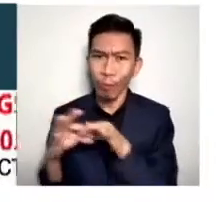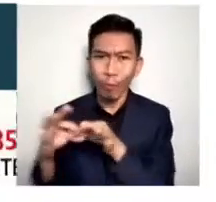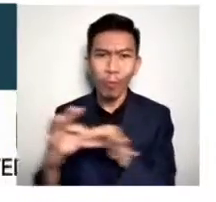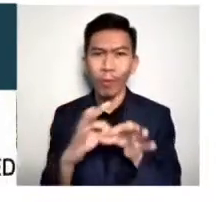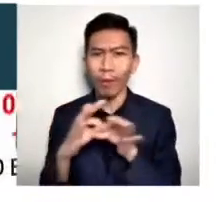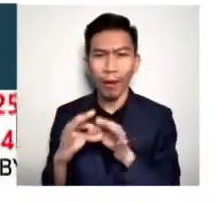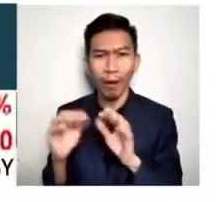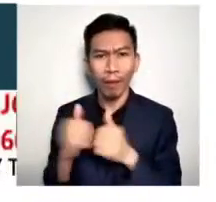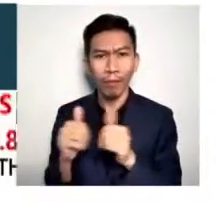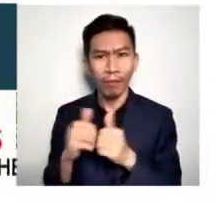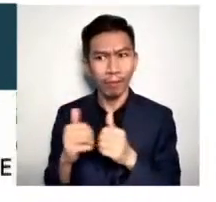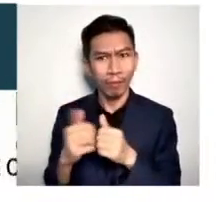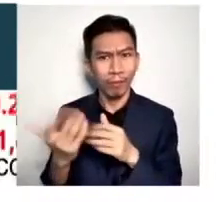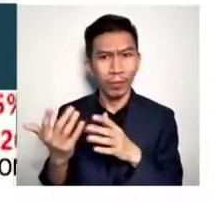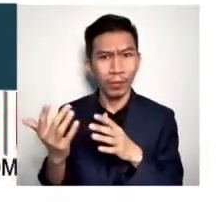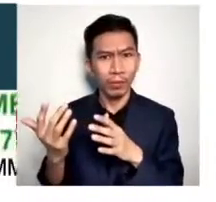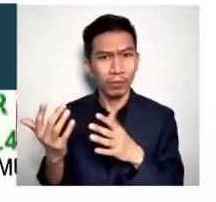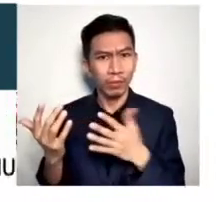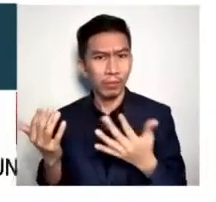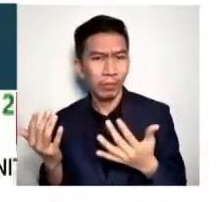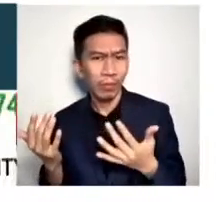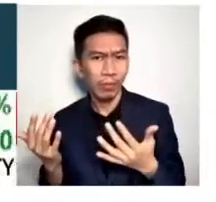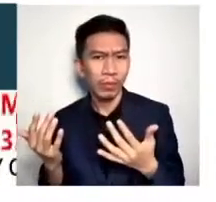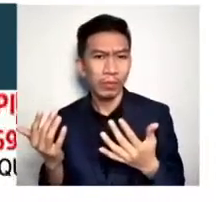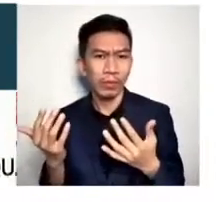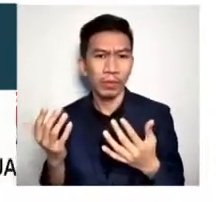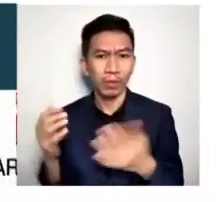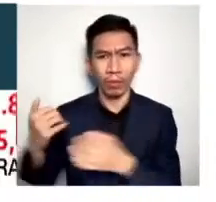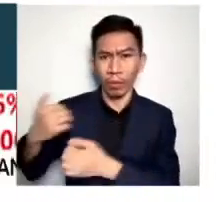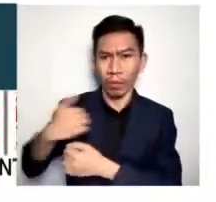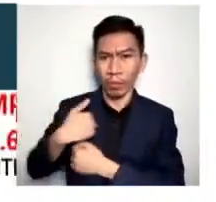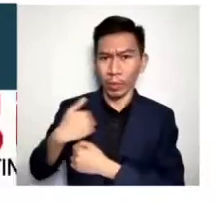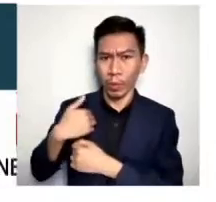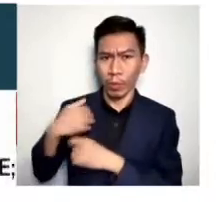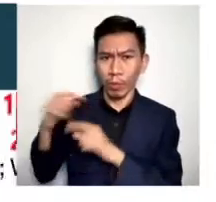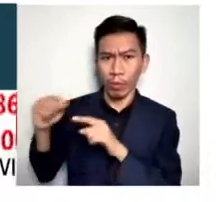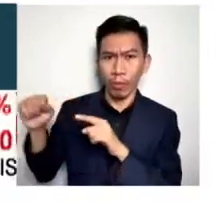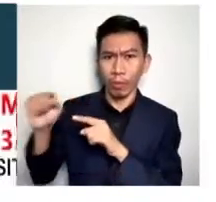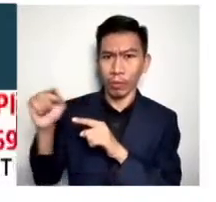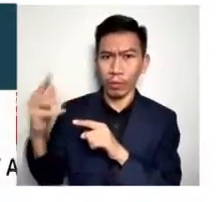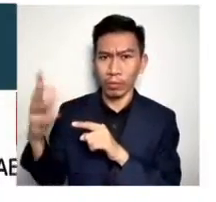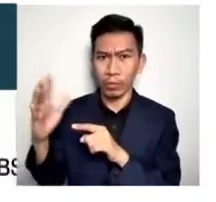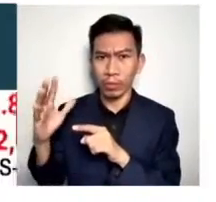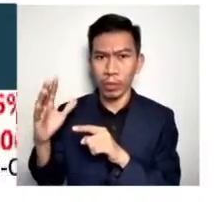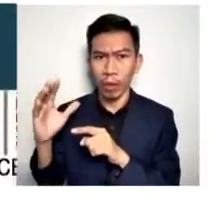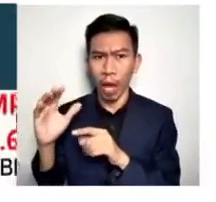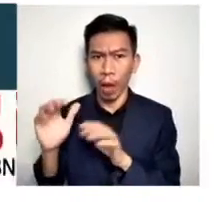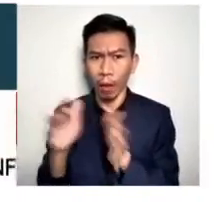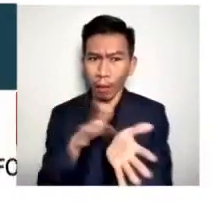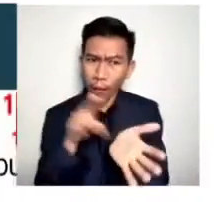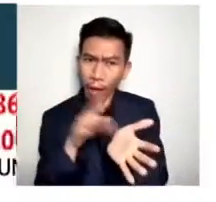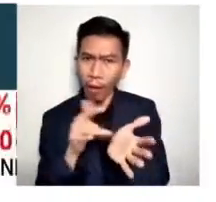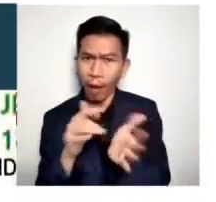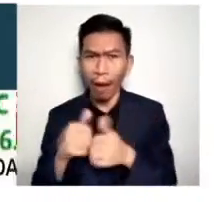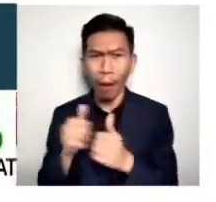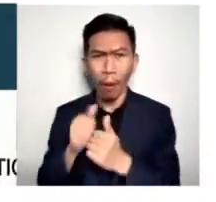under radar for the military not to really know your every step?